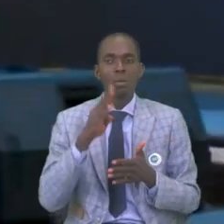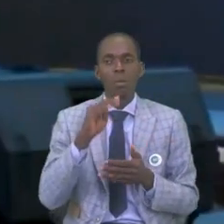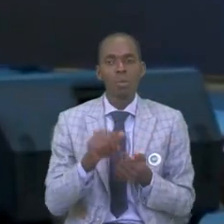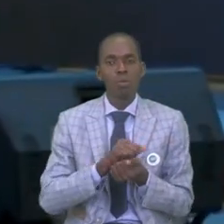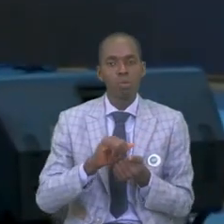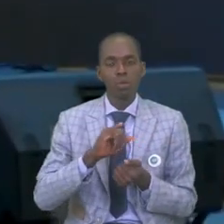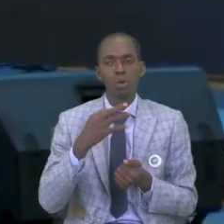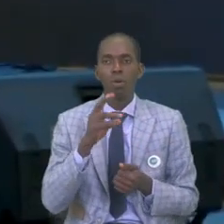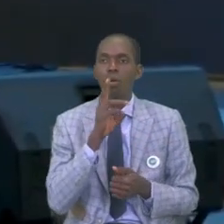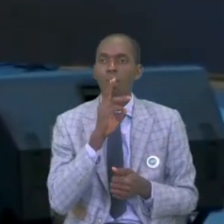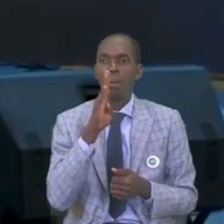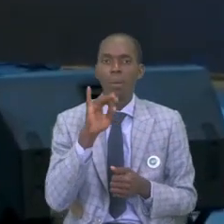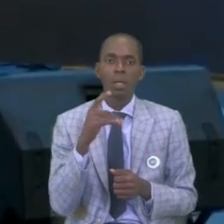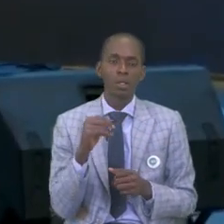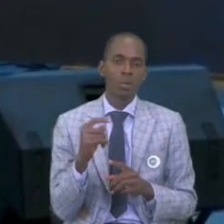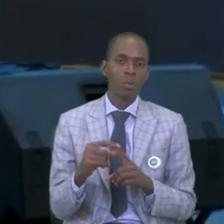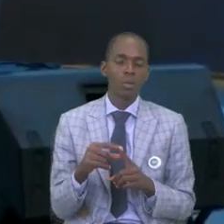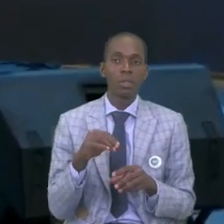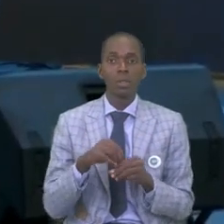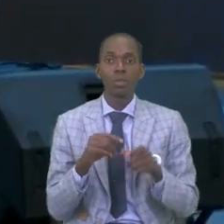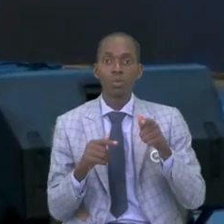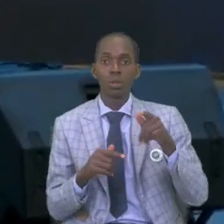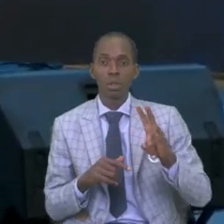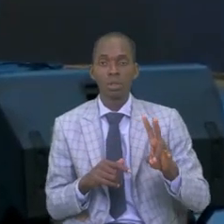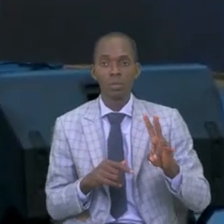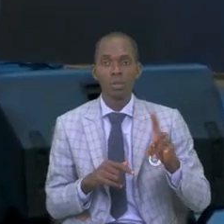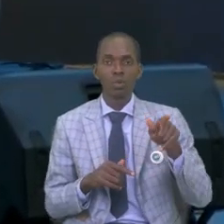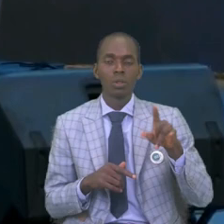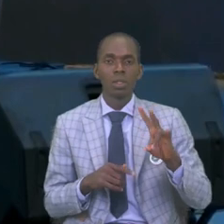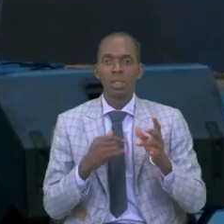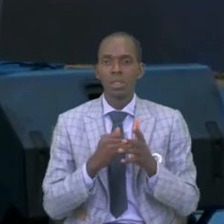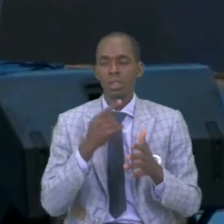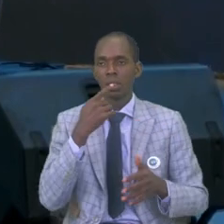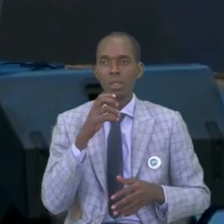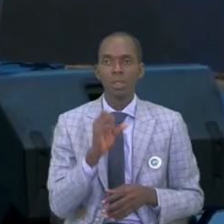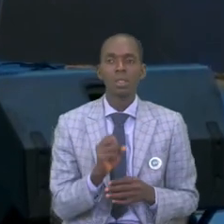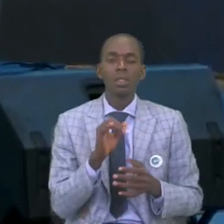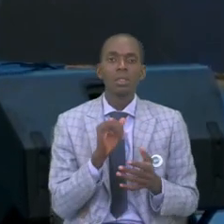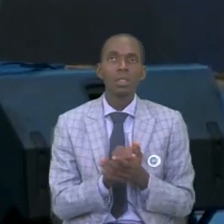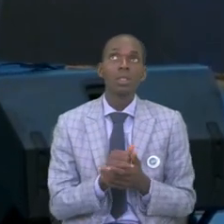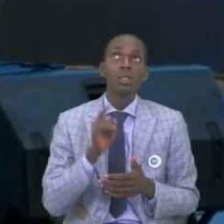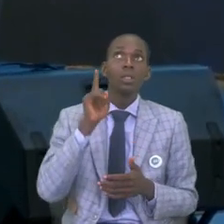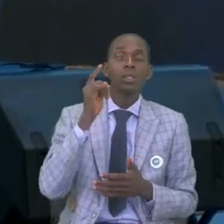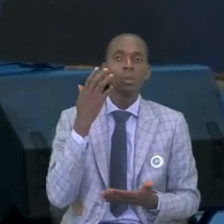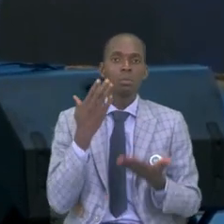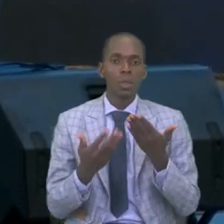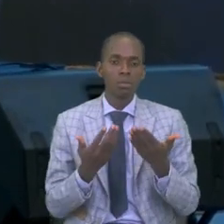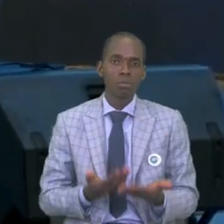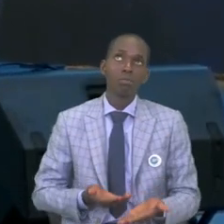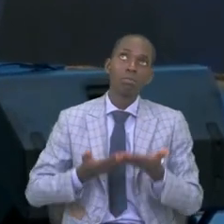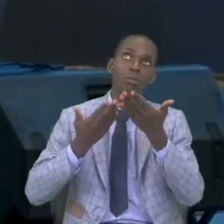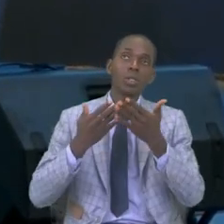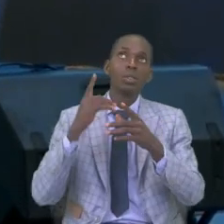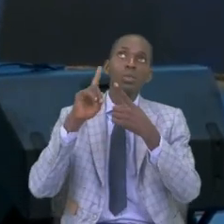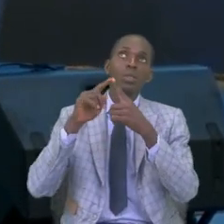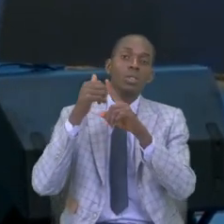the word. In verse 27, it tells us, it says that he might present it to himself